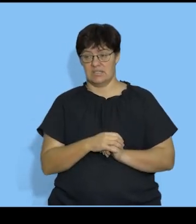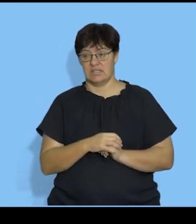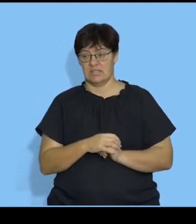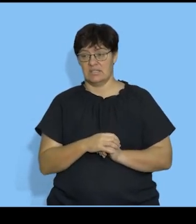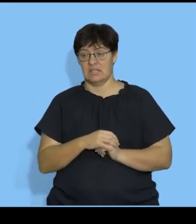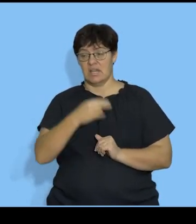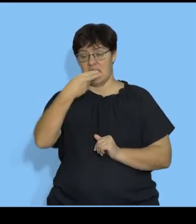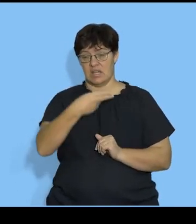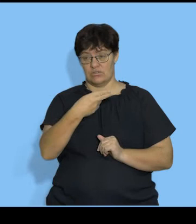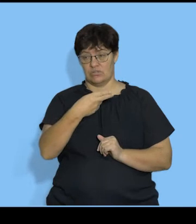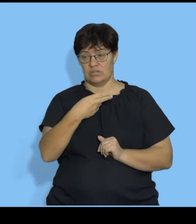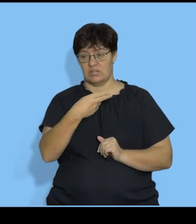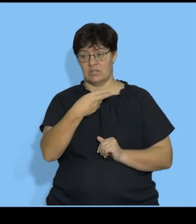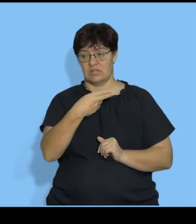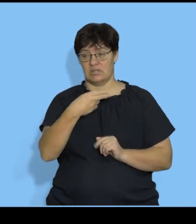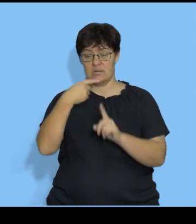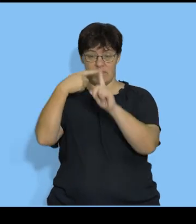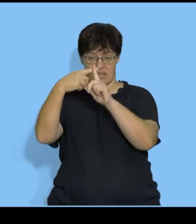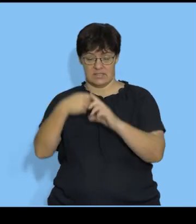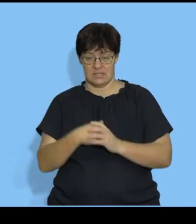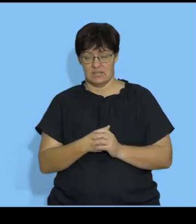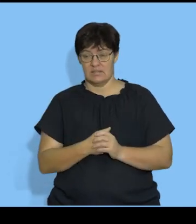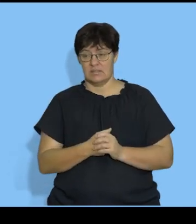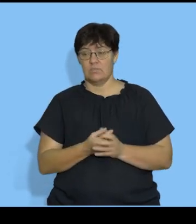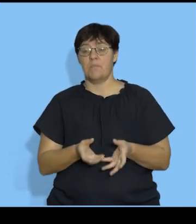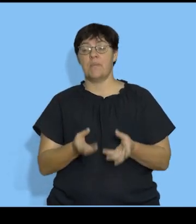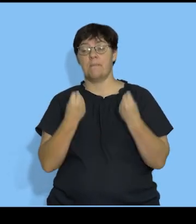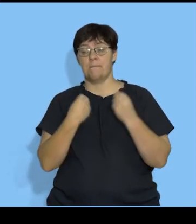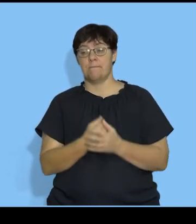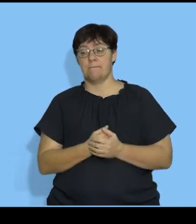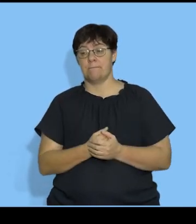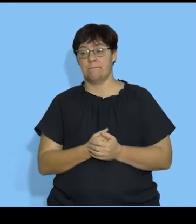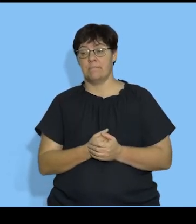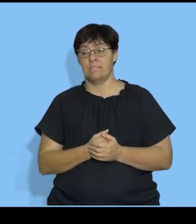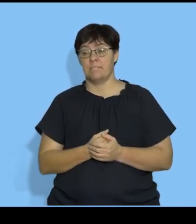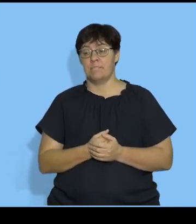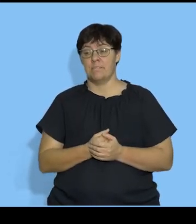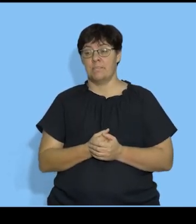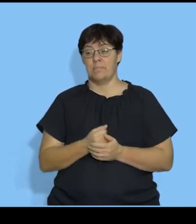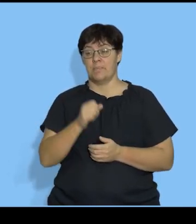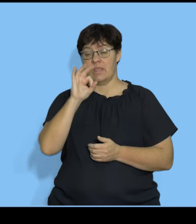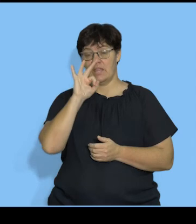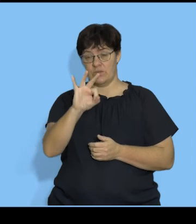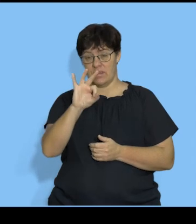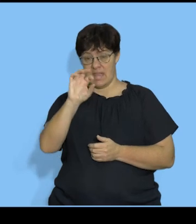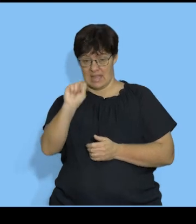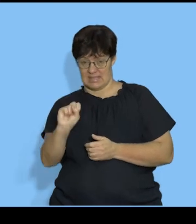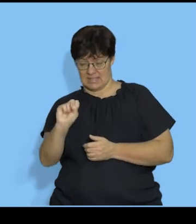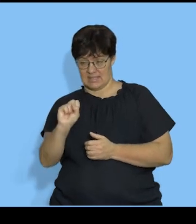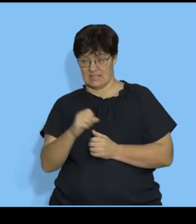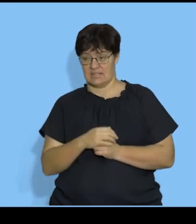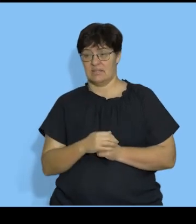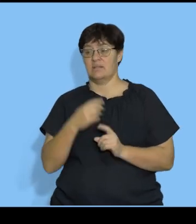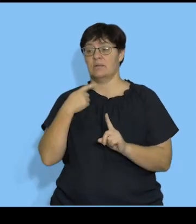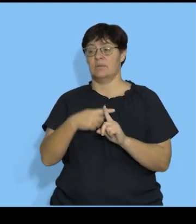hydrogen ions, okay, to give us 3 sulfur, okay, plus,